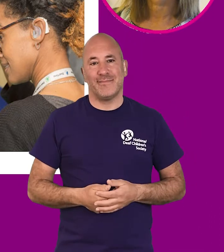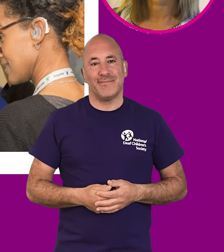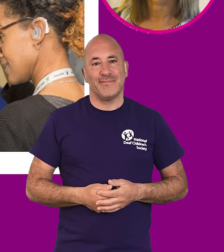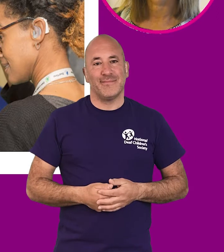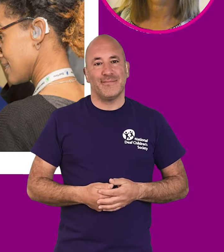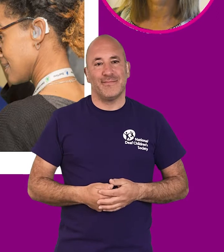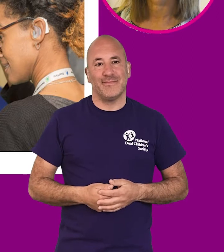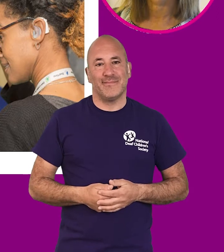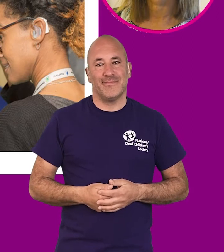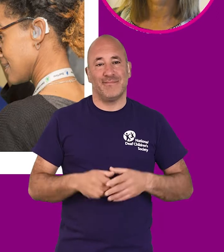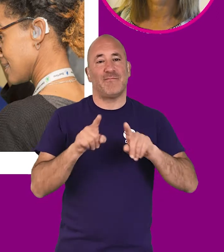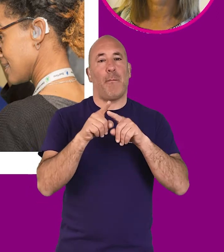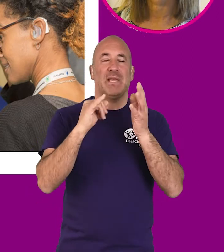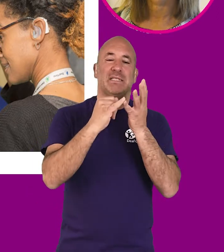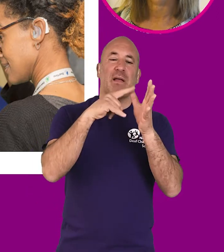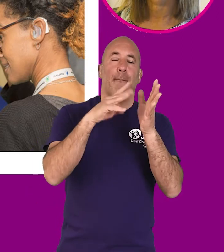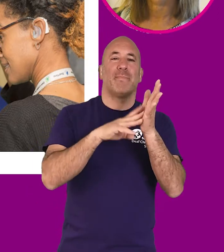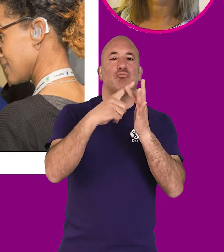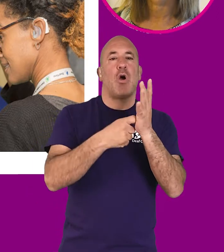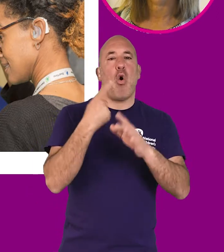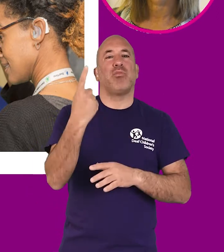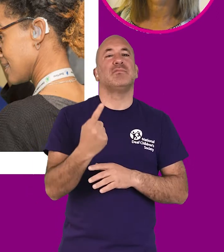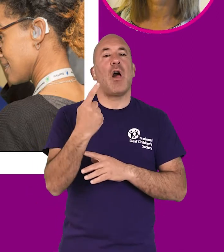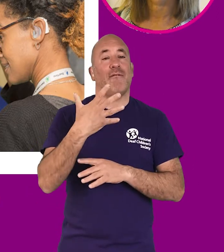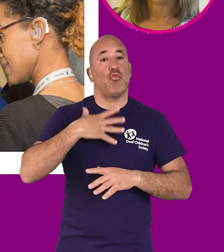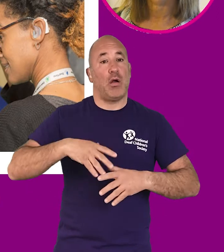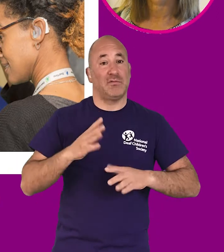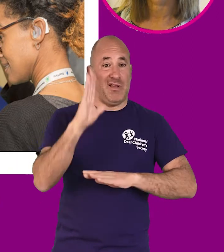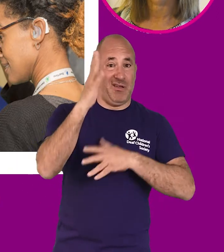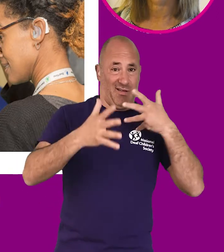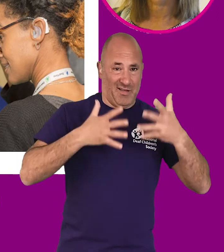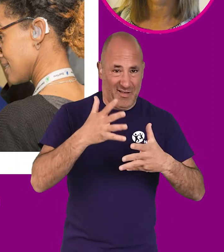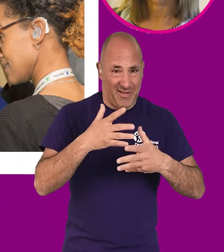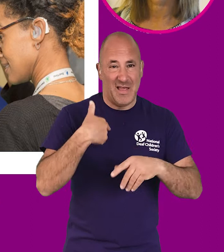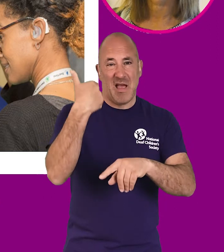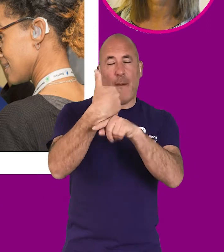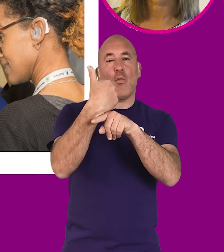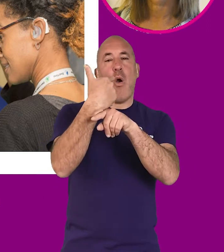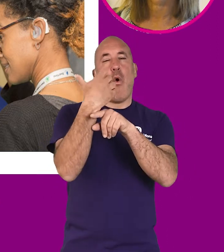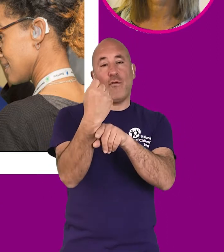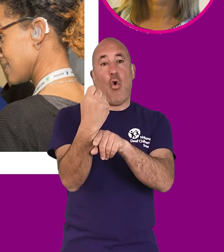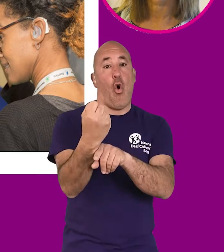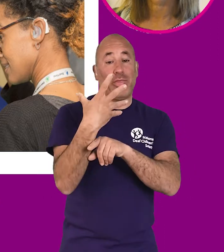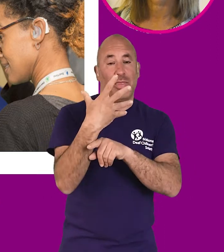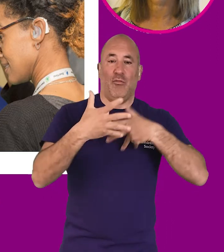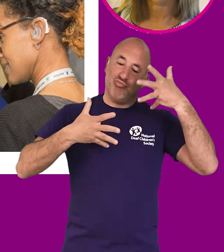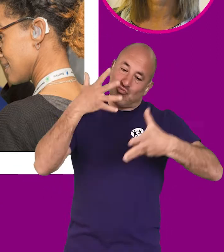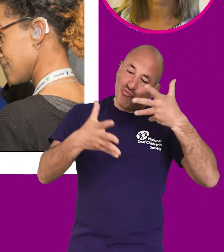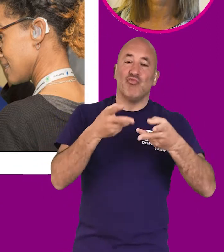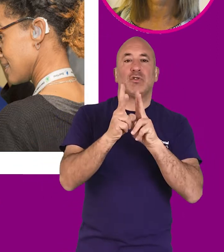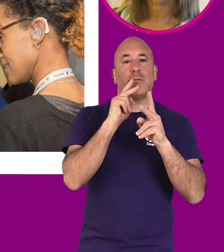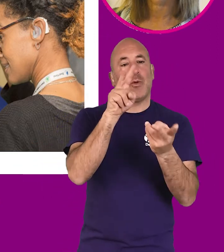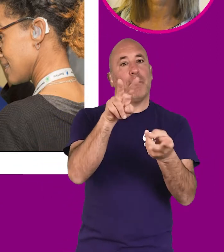And the same if Samira wants to contribute herself, and she will need to turn her camera on to sign to the